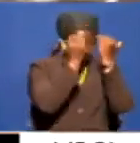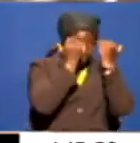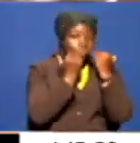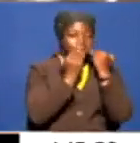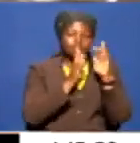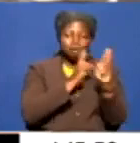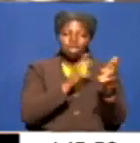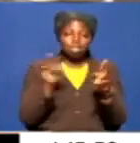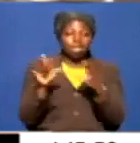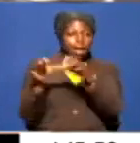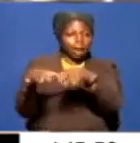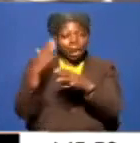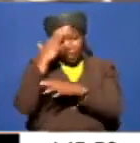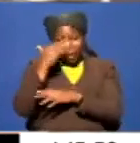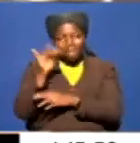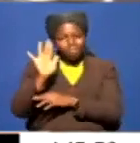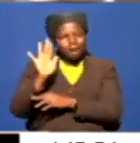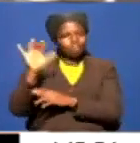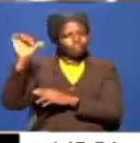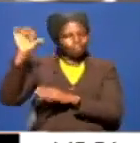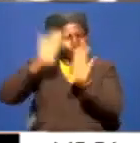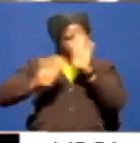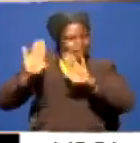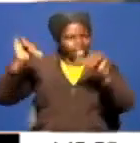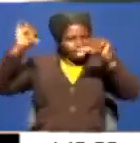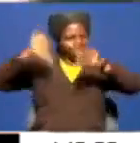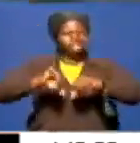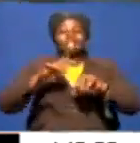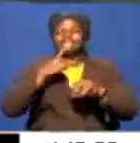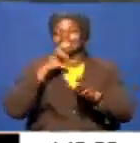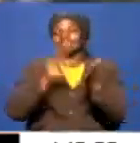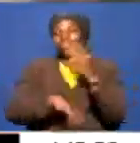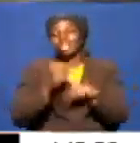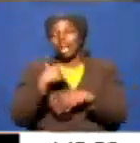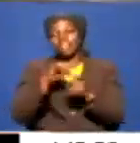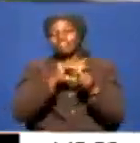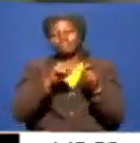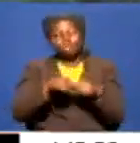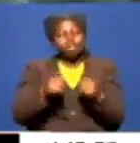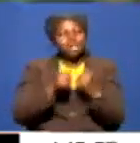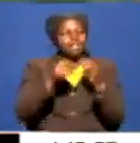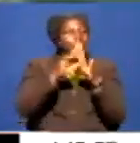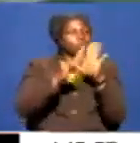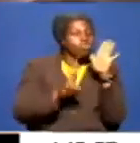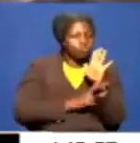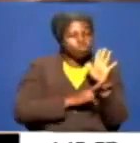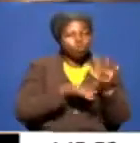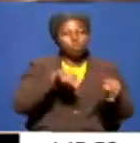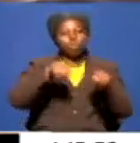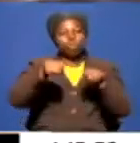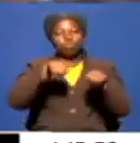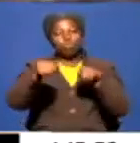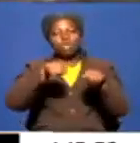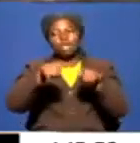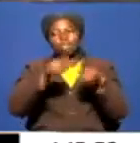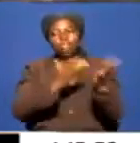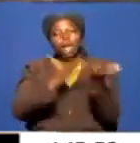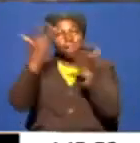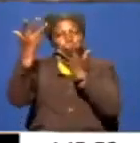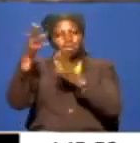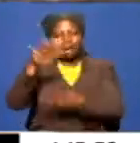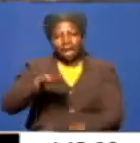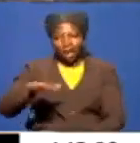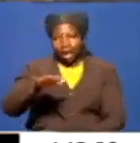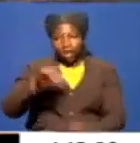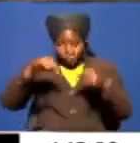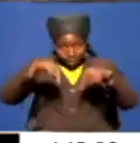gross misconduct, saying it has defied labor and union guidelines governing the export zone. Leo ni siku ya opening day